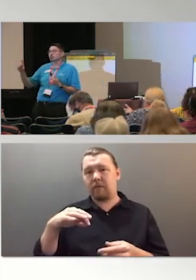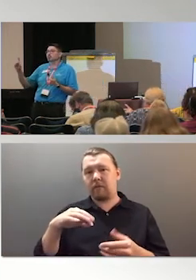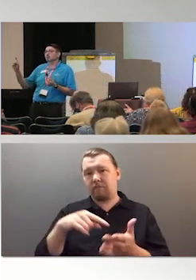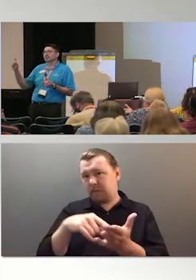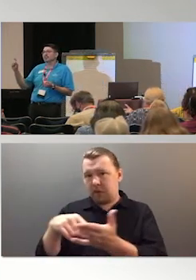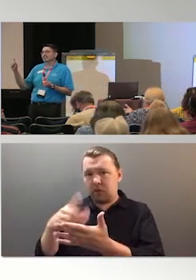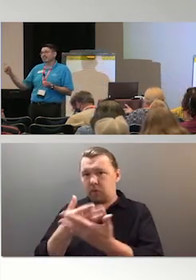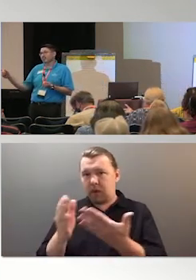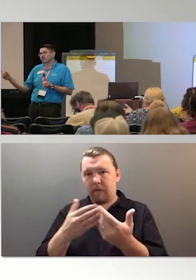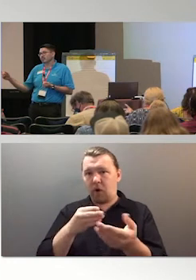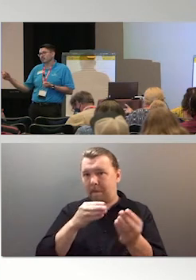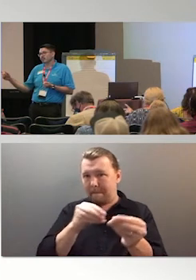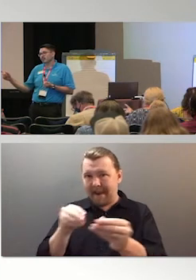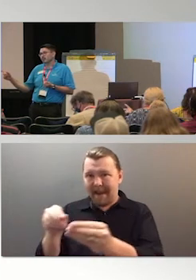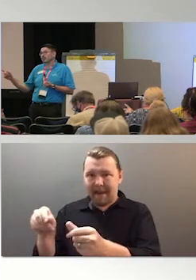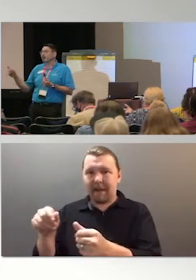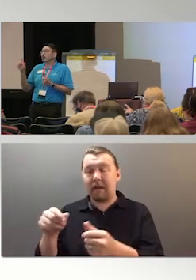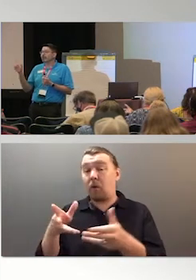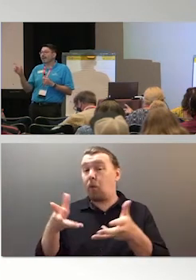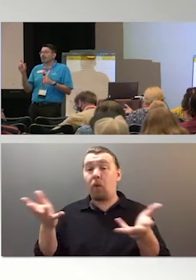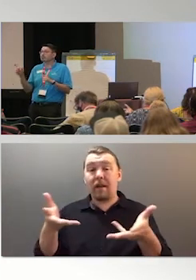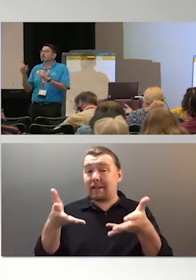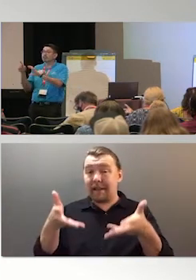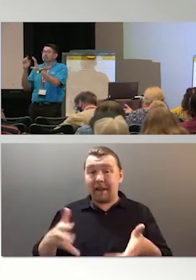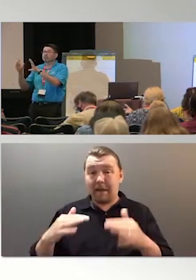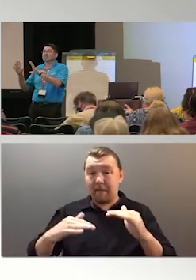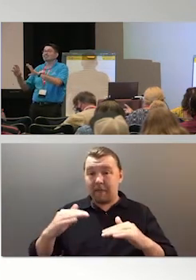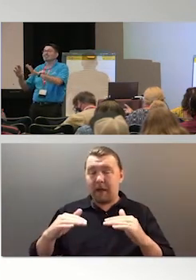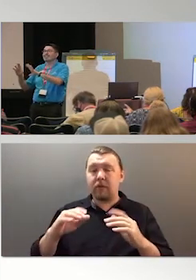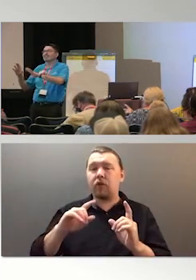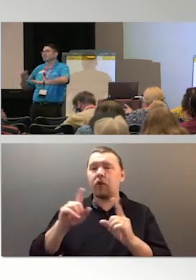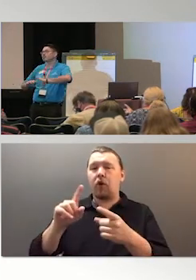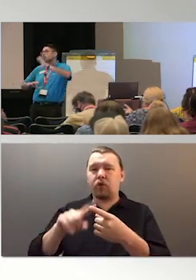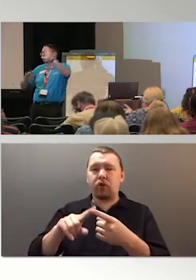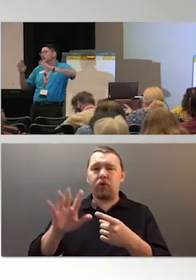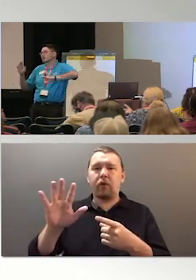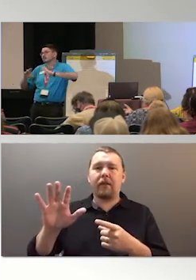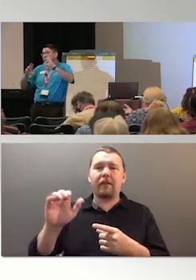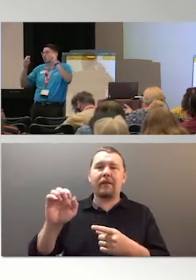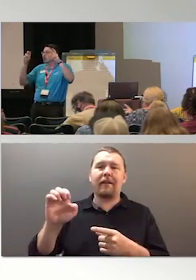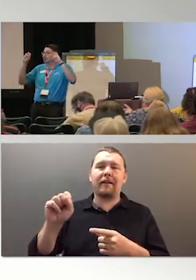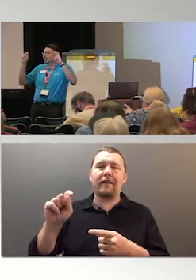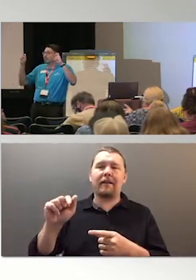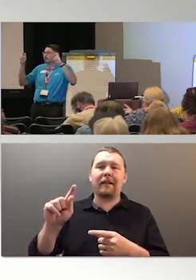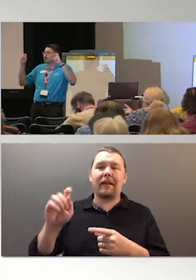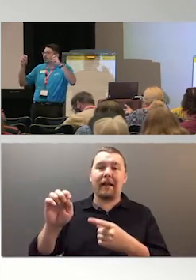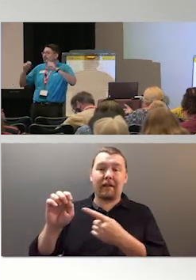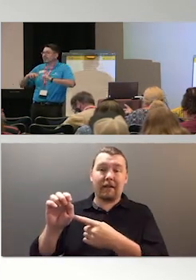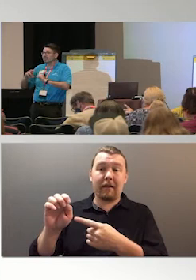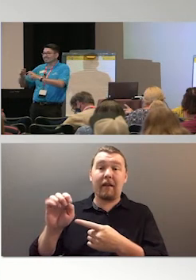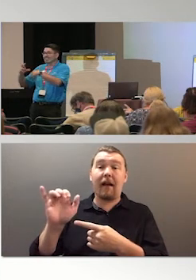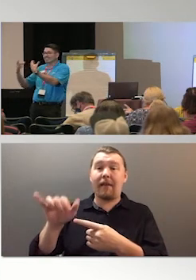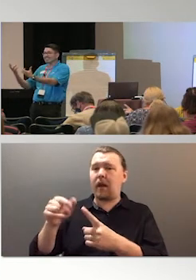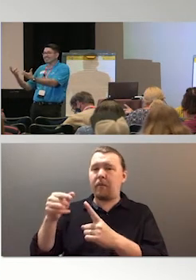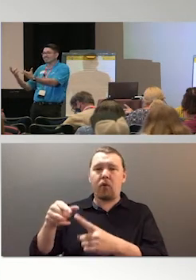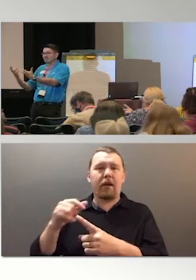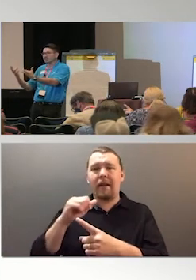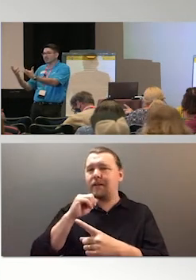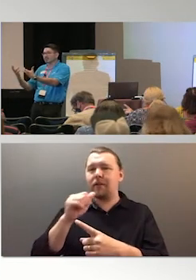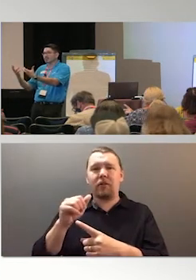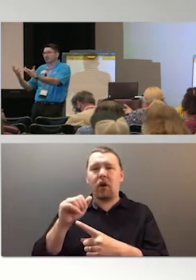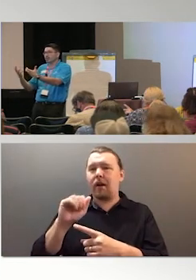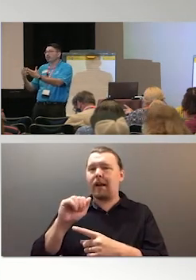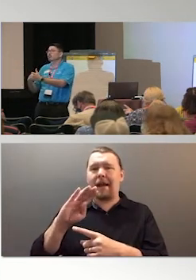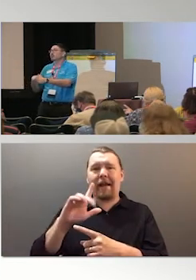would go to the estate. Now, what happens when it goes to the estate is no longer, because it's no longer Able money, it's that estate's